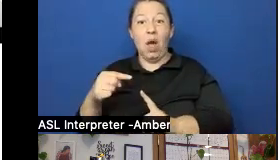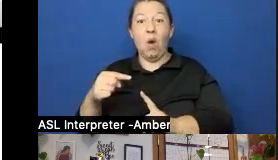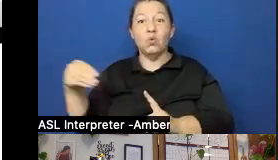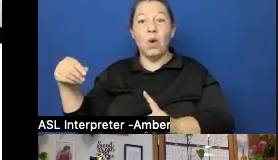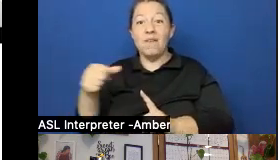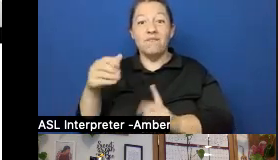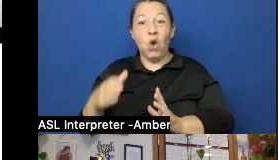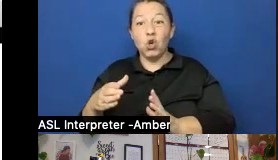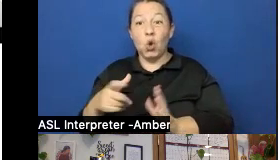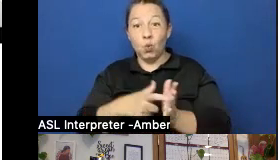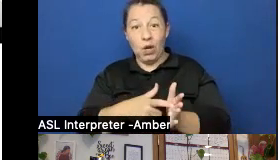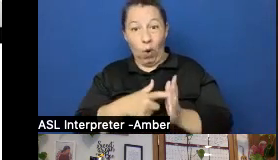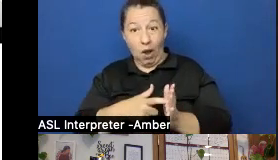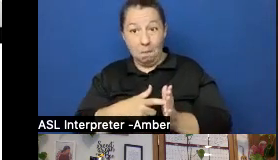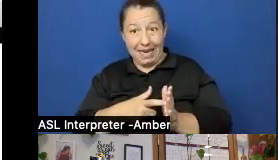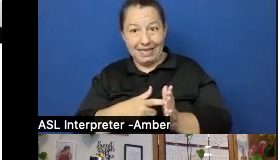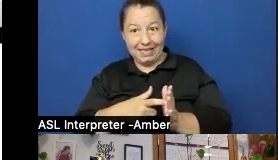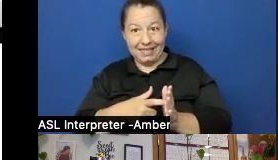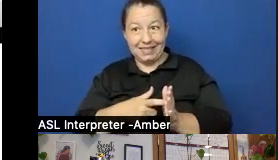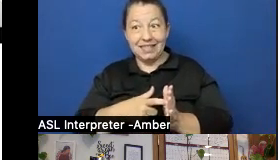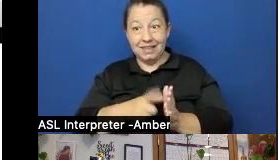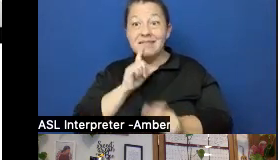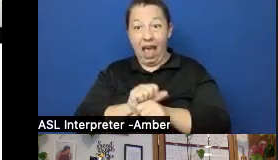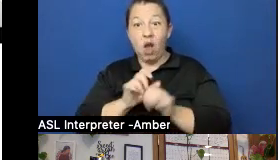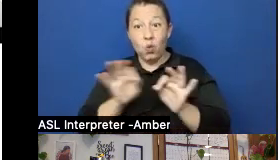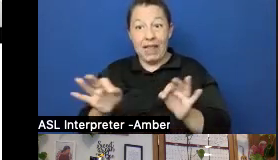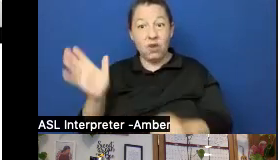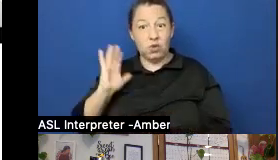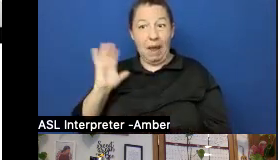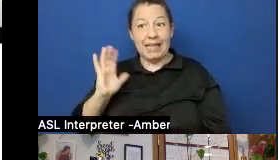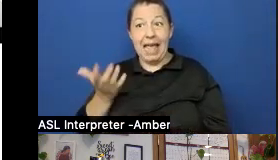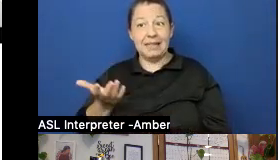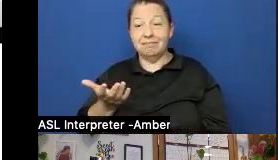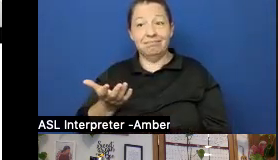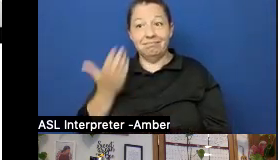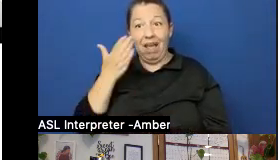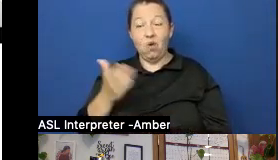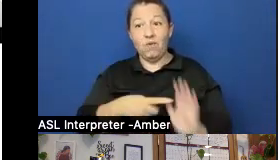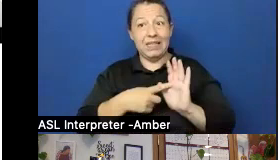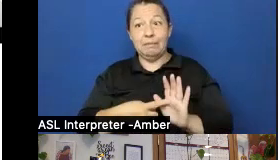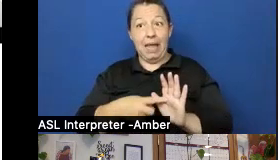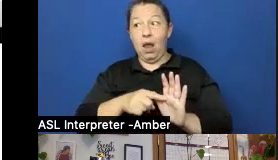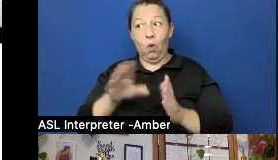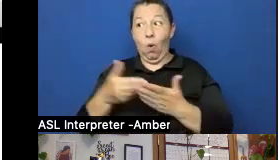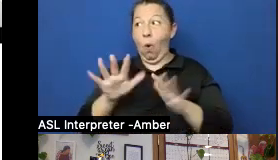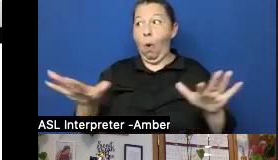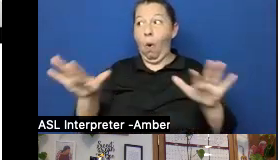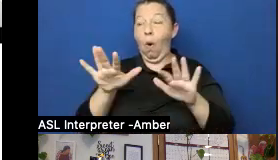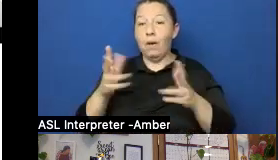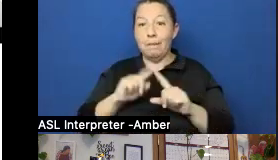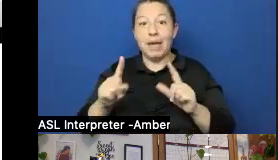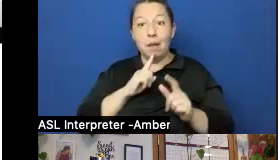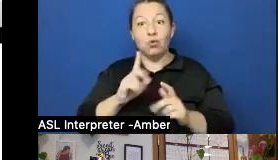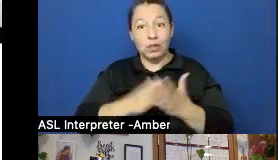requirement that and this is the actual language back in the day. I don't know if it's this way everywhere, but I'm sure it's somewhere, that